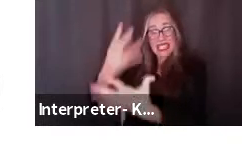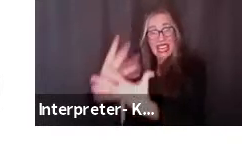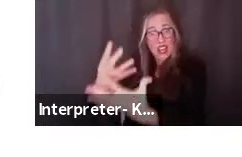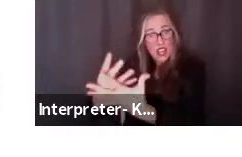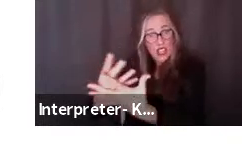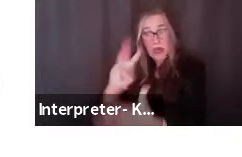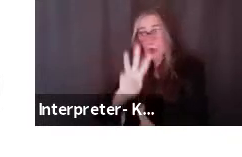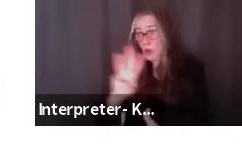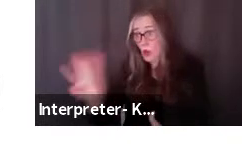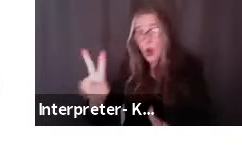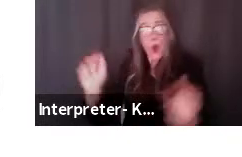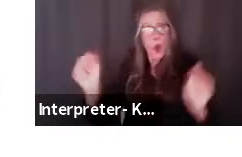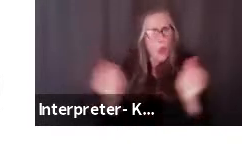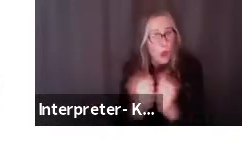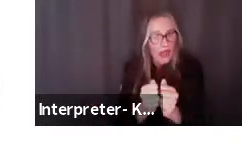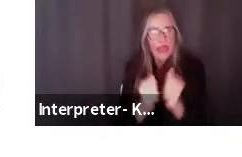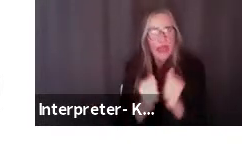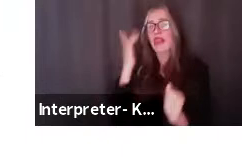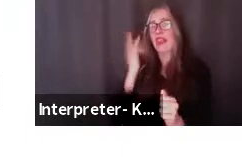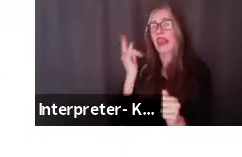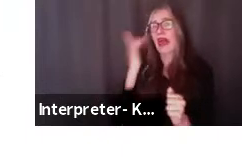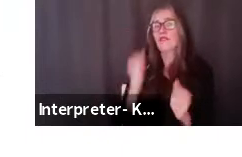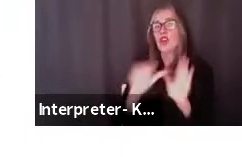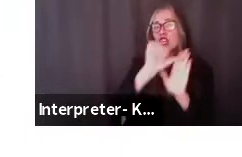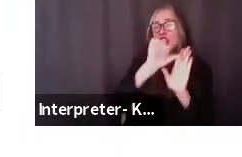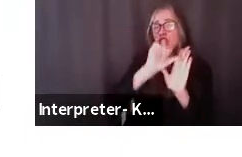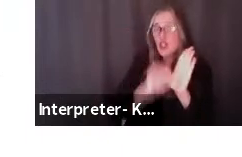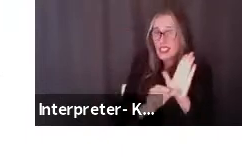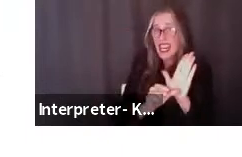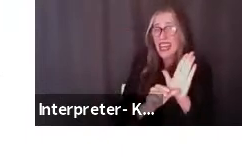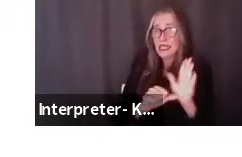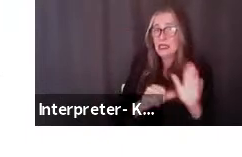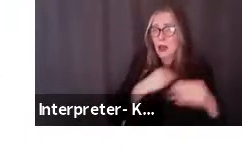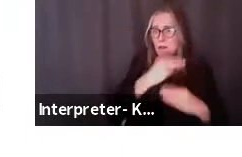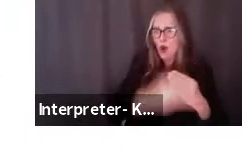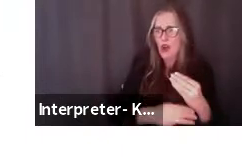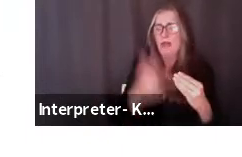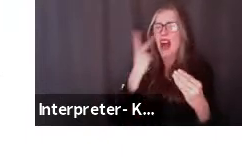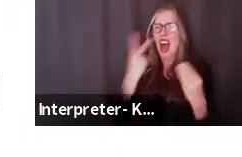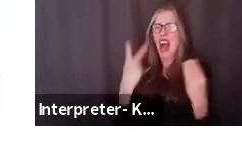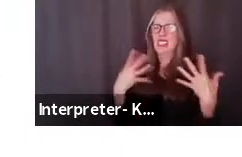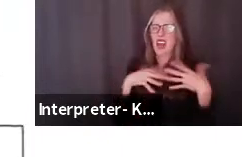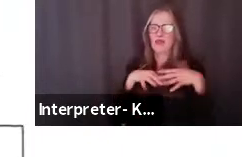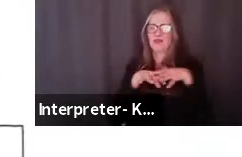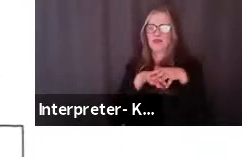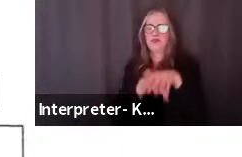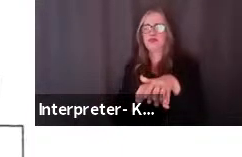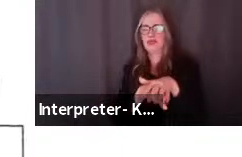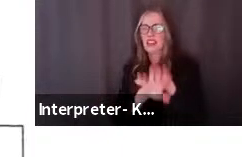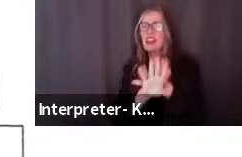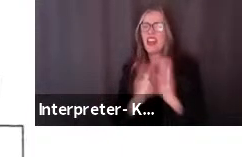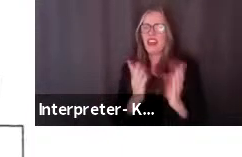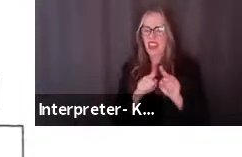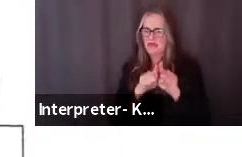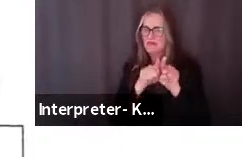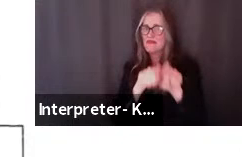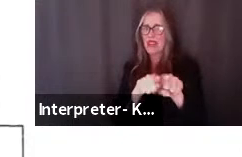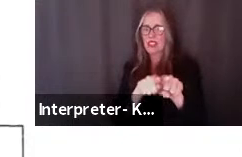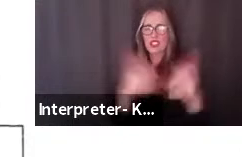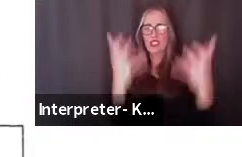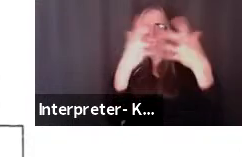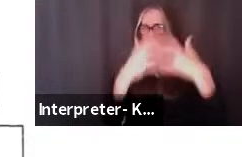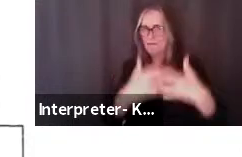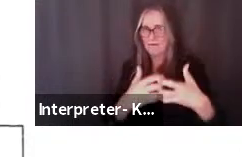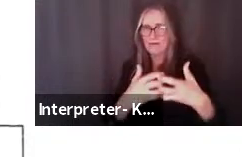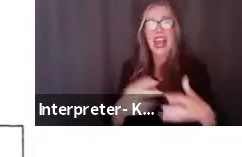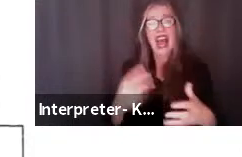california's eugenic sterilization program requires a different approach than my usual quantitative lens i have since identified